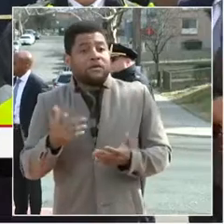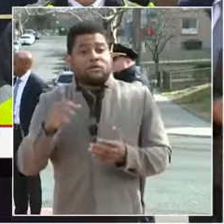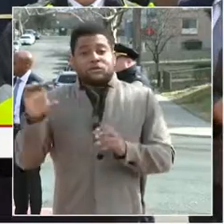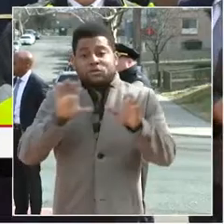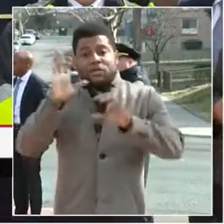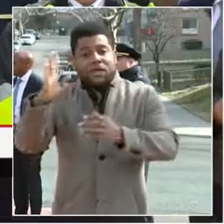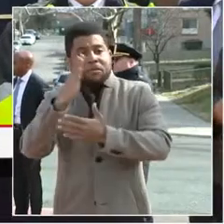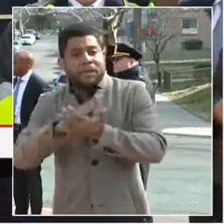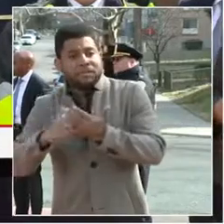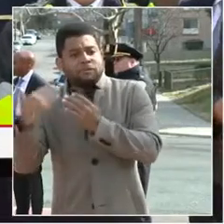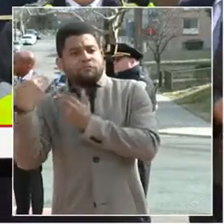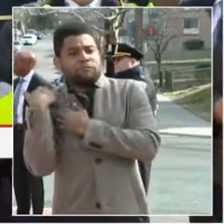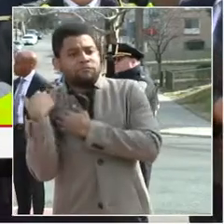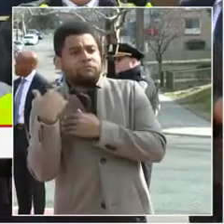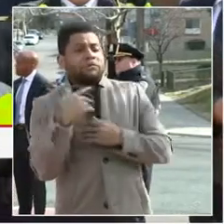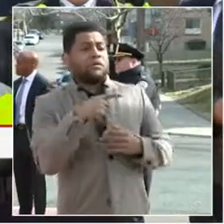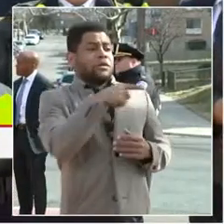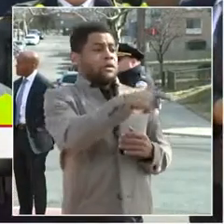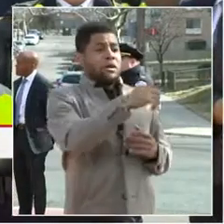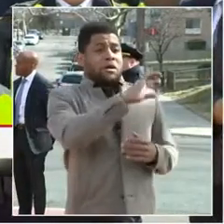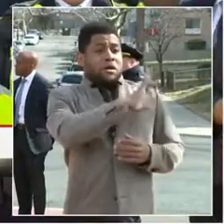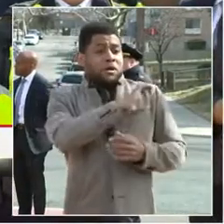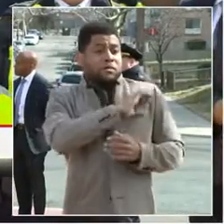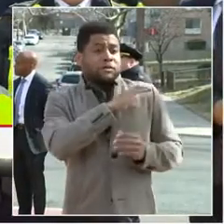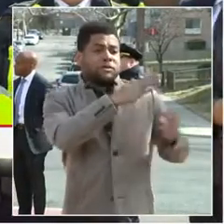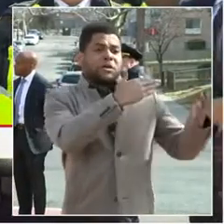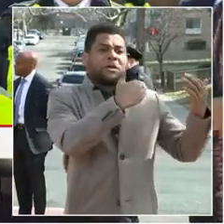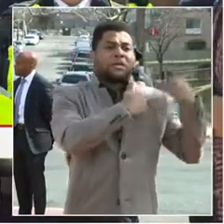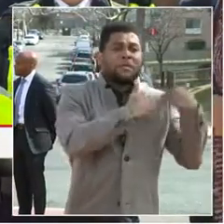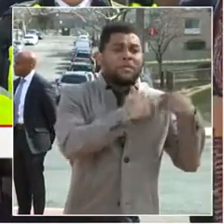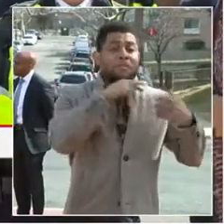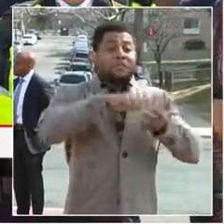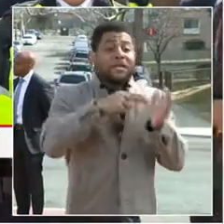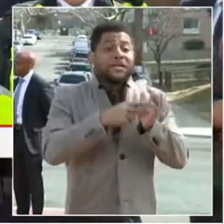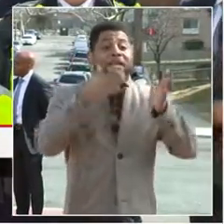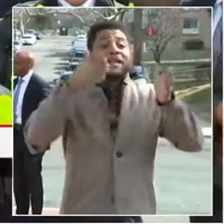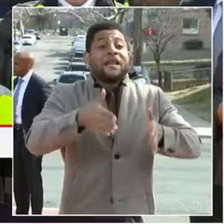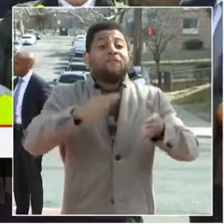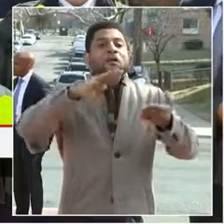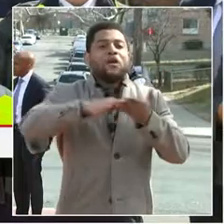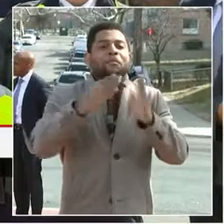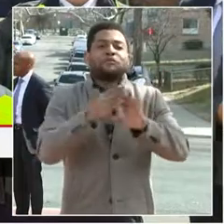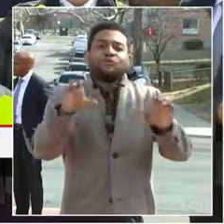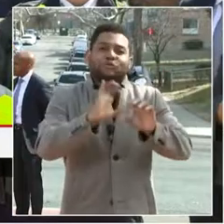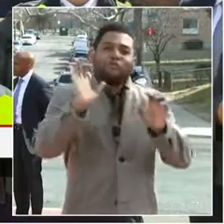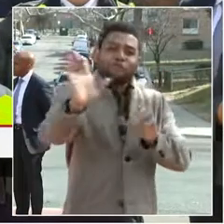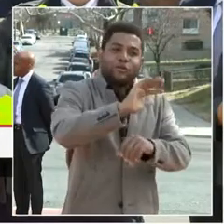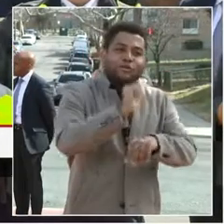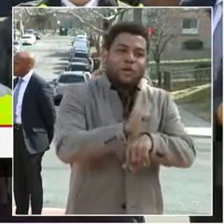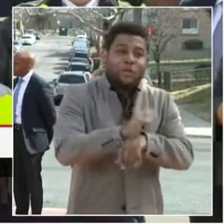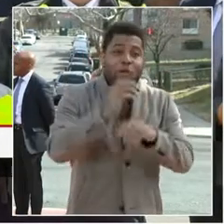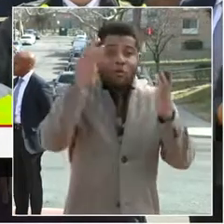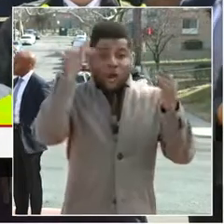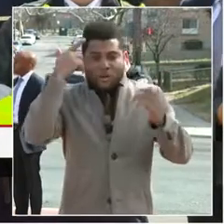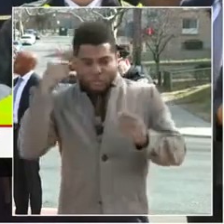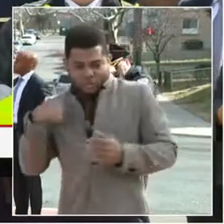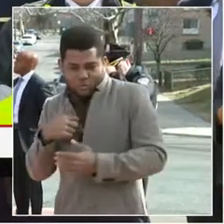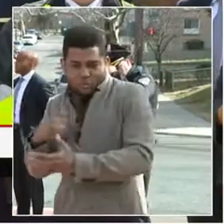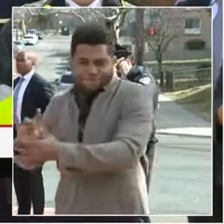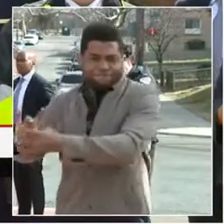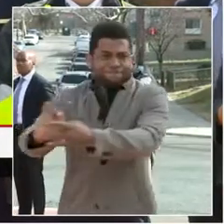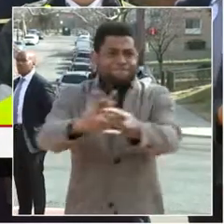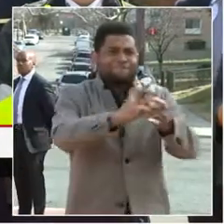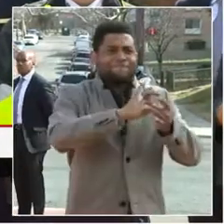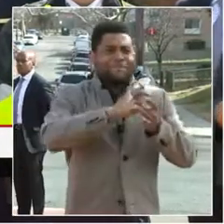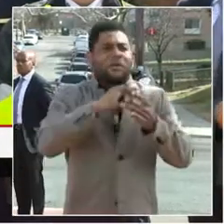community to do the community work that has to be done. It's all of us, which is why we're calling this a homicide reduction partnership.